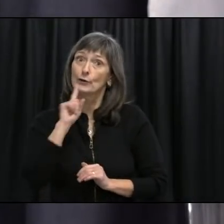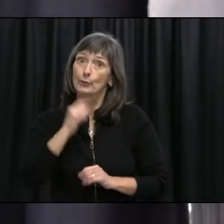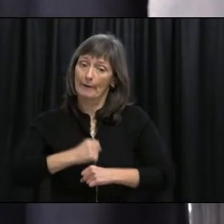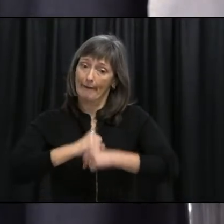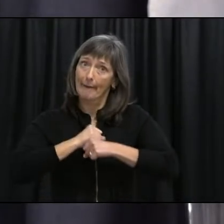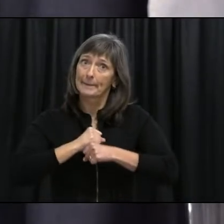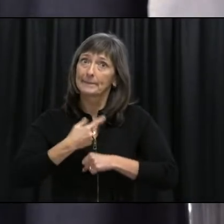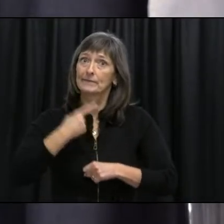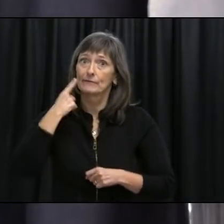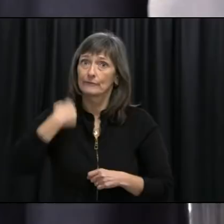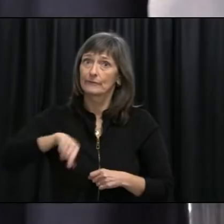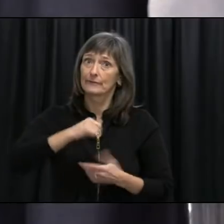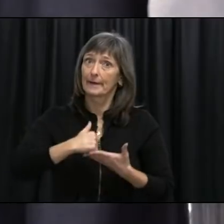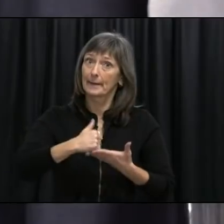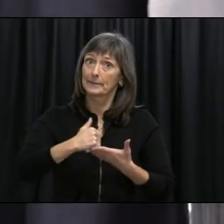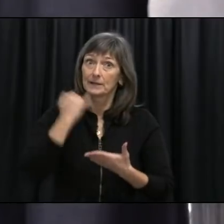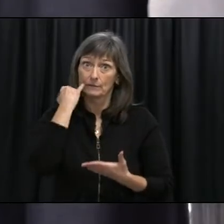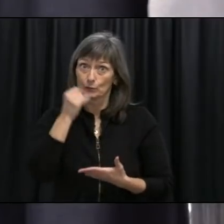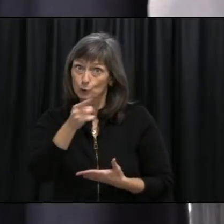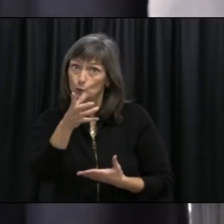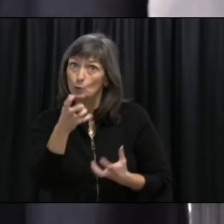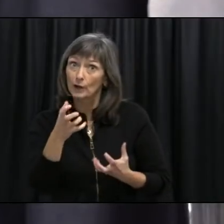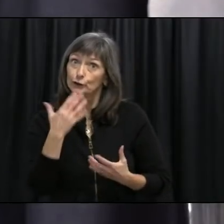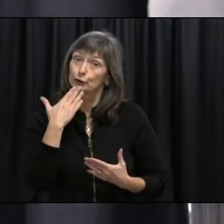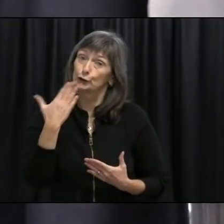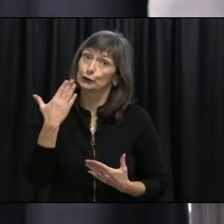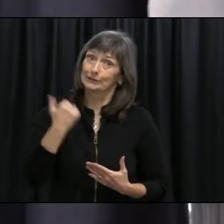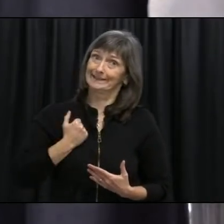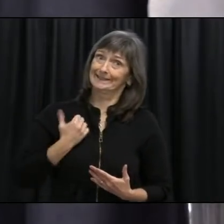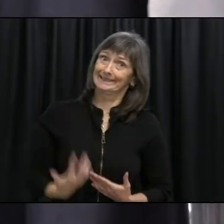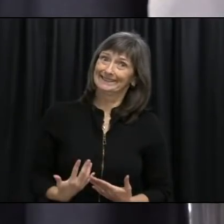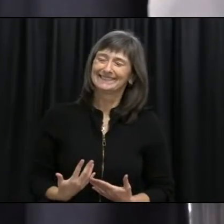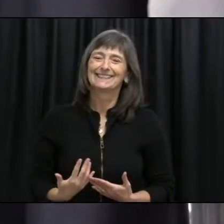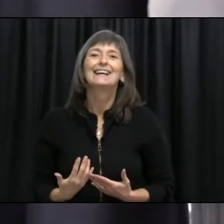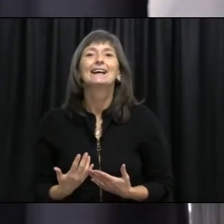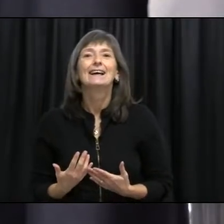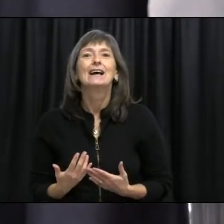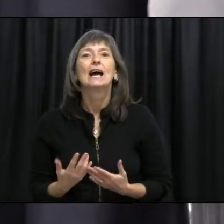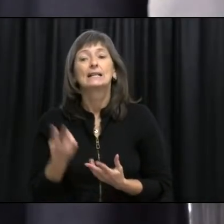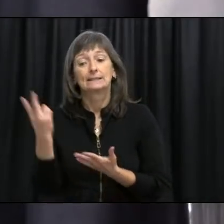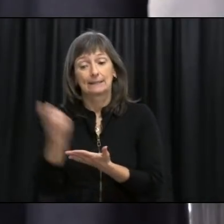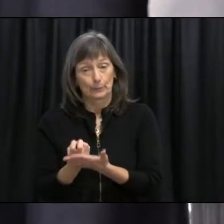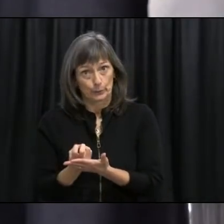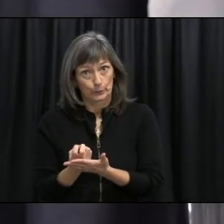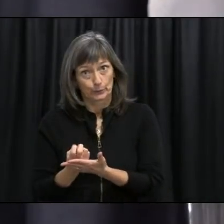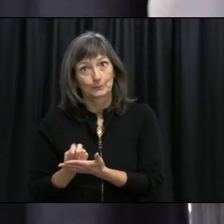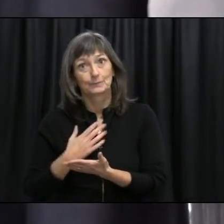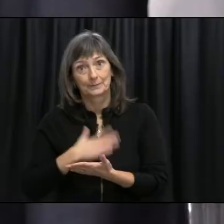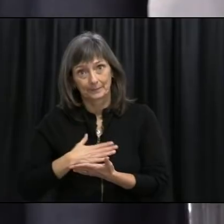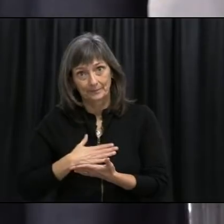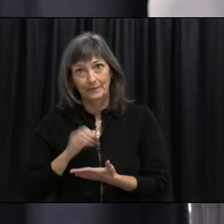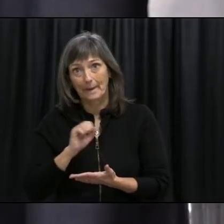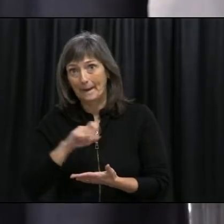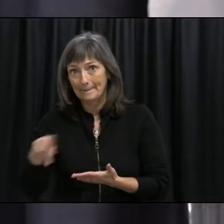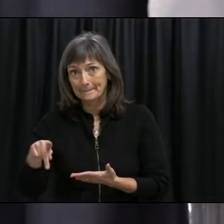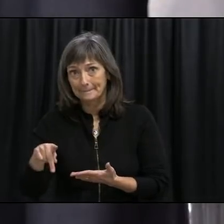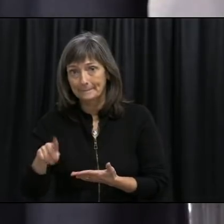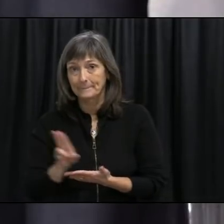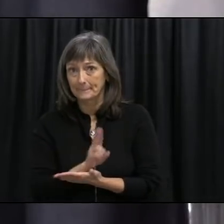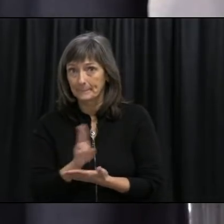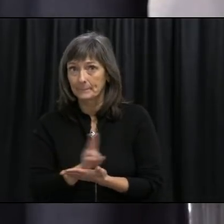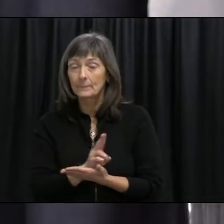Your choices really, if you want to be a good citizen, are either to download the app and use